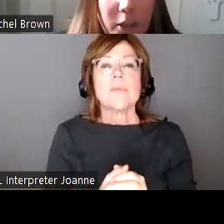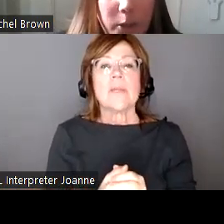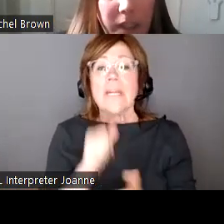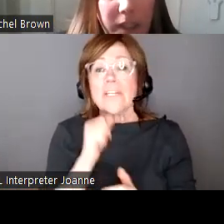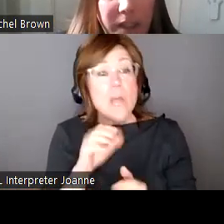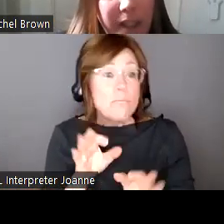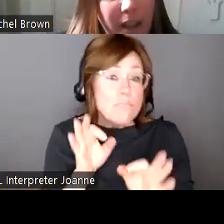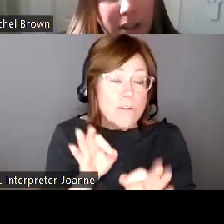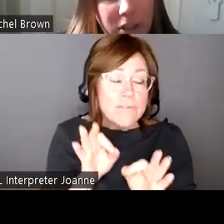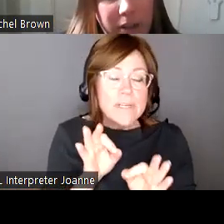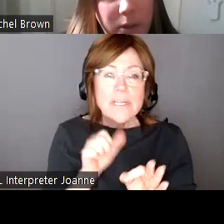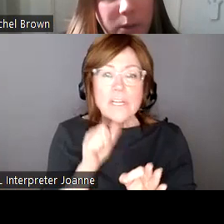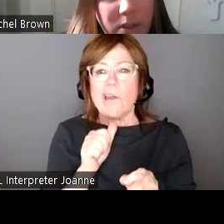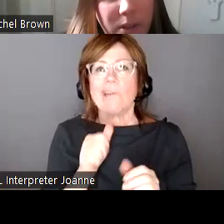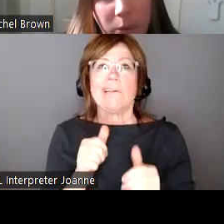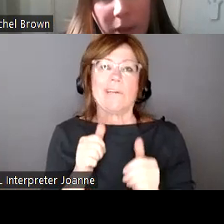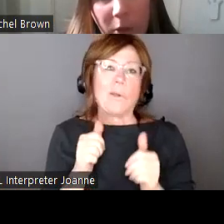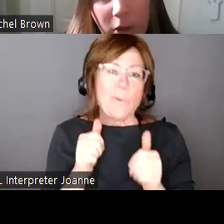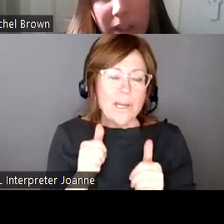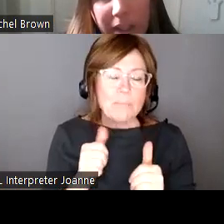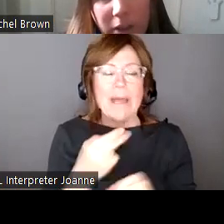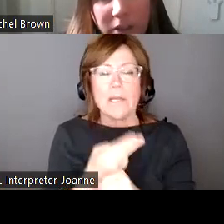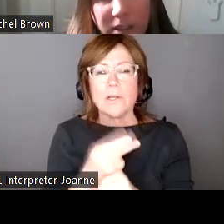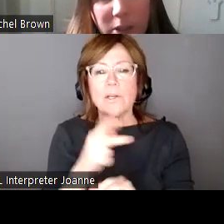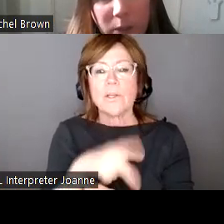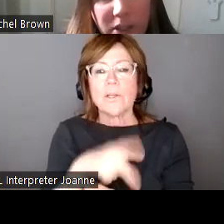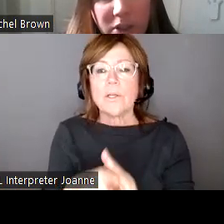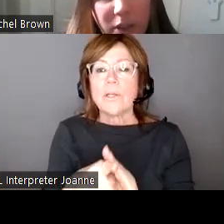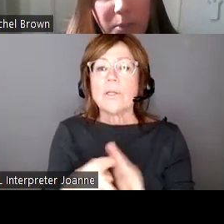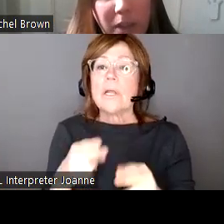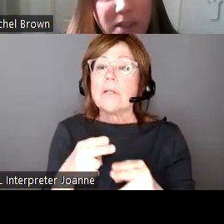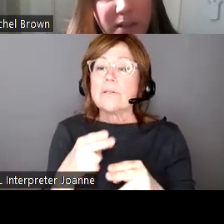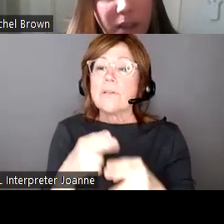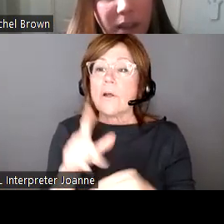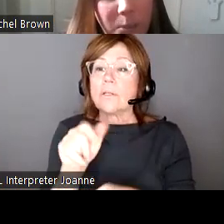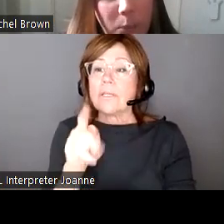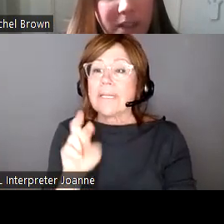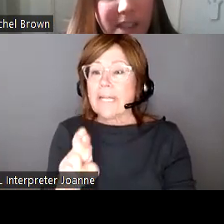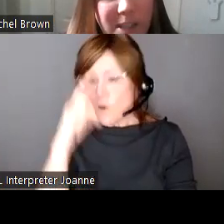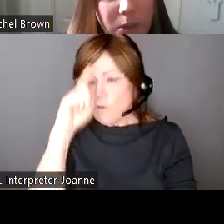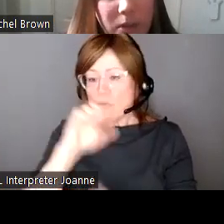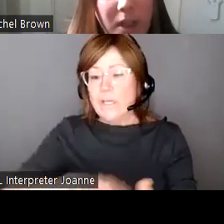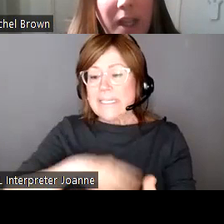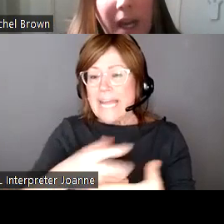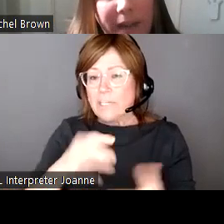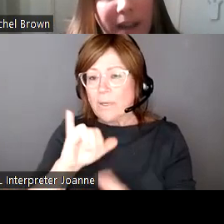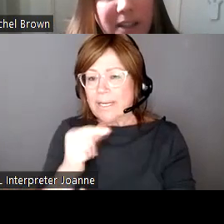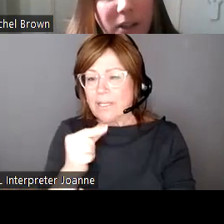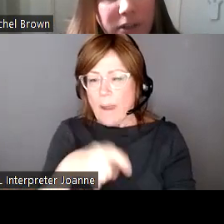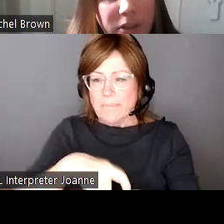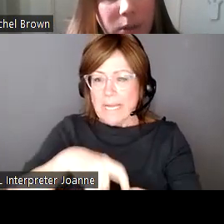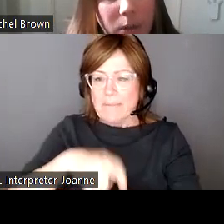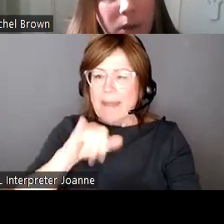it's not great. And I actually use a program called Later to schedule Instagram because I find it more accessible. And